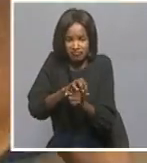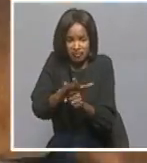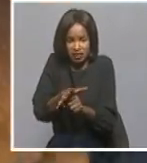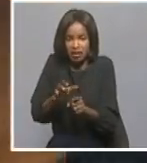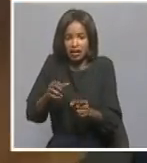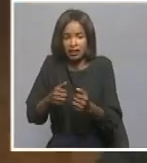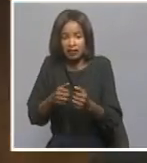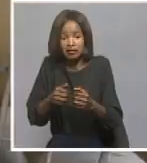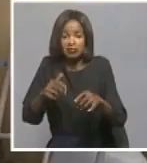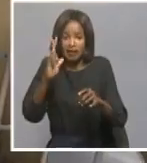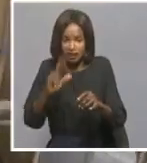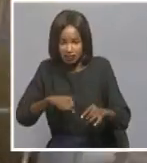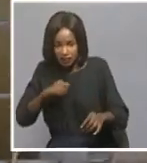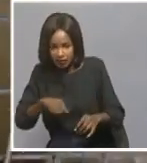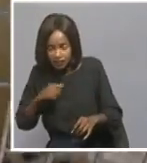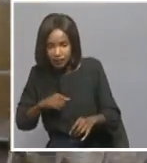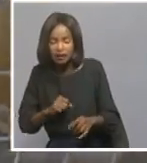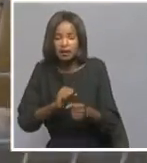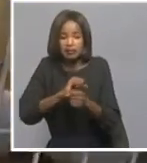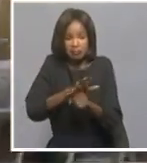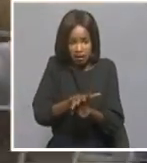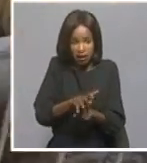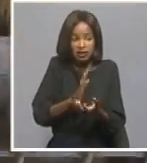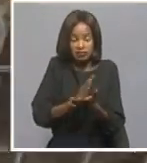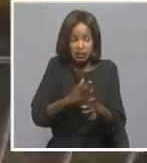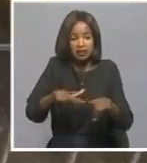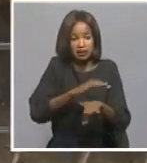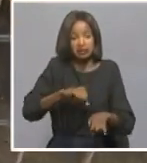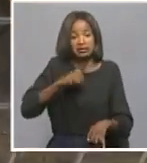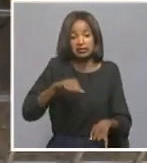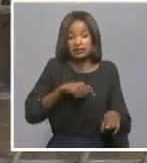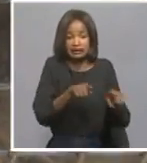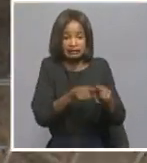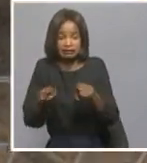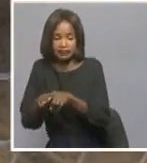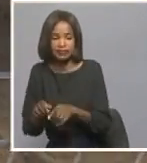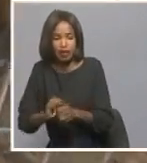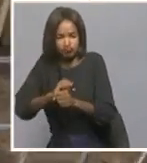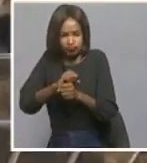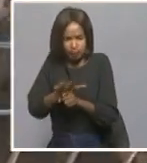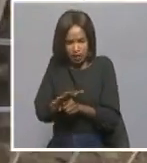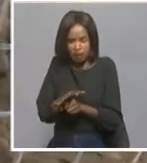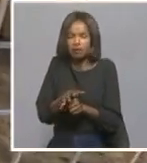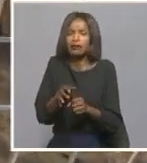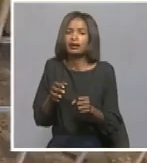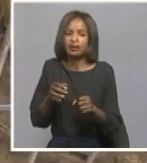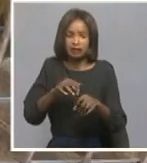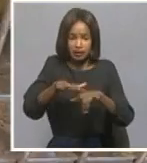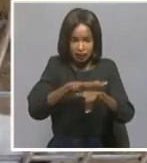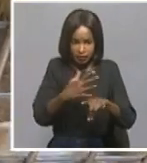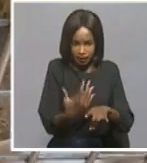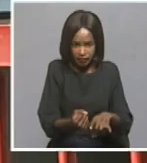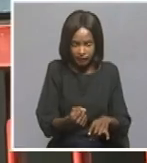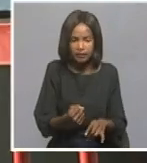causing illness in people and others in certain types of animals. Coronaviruses that infect animals